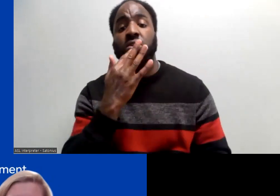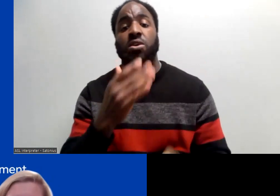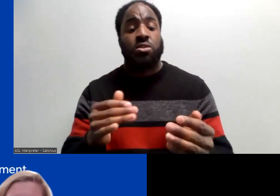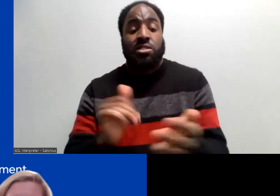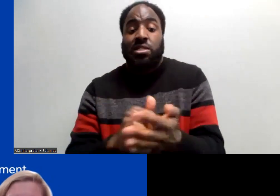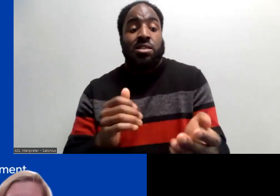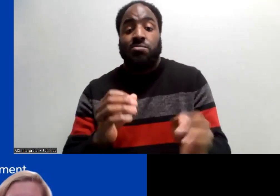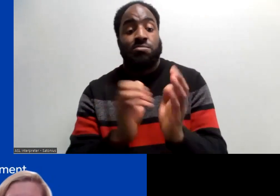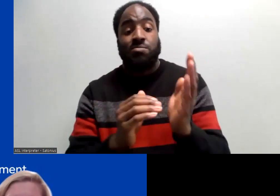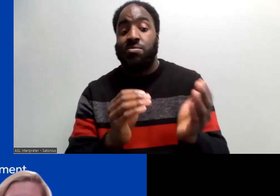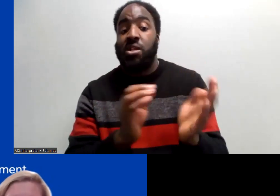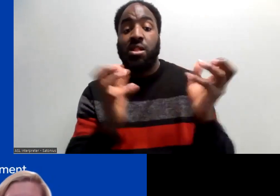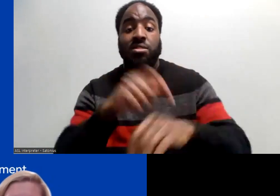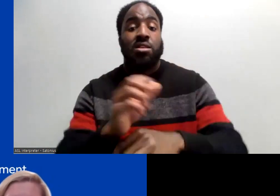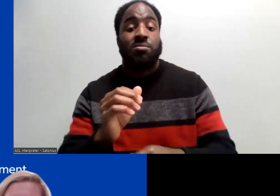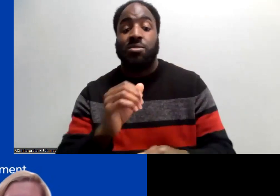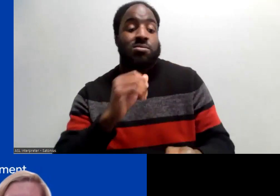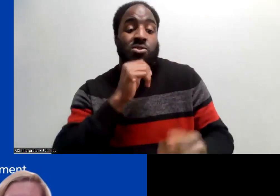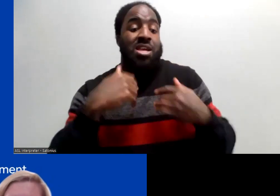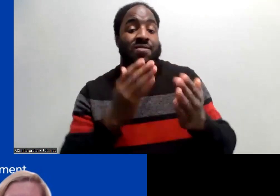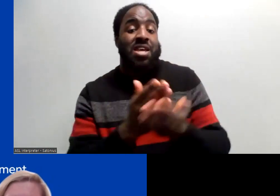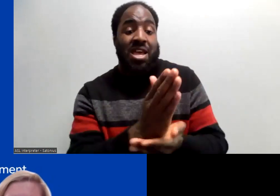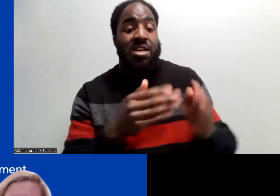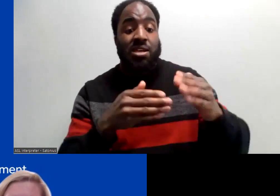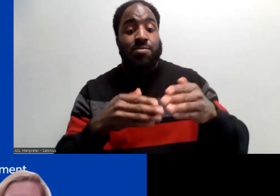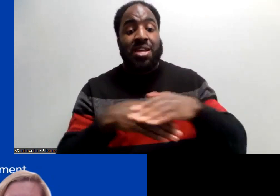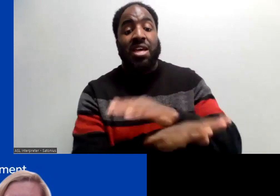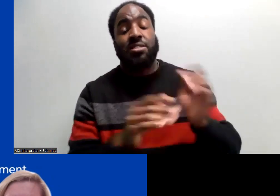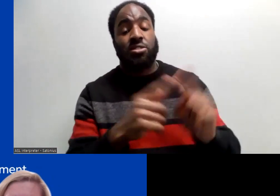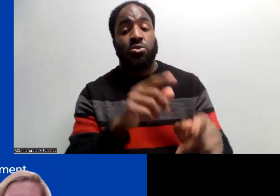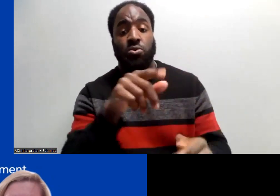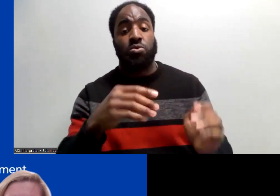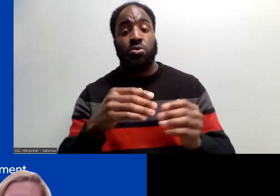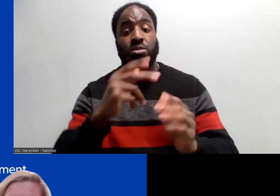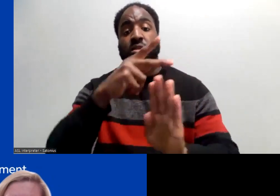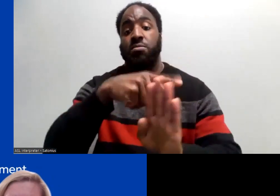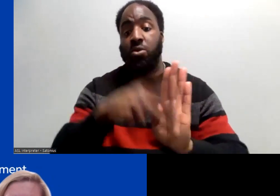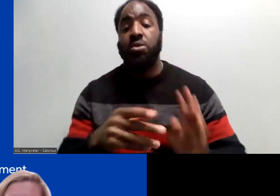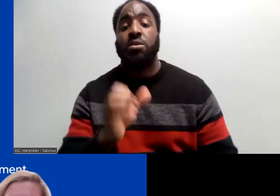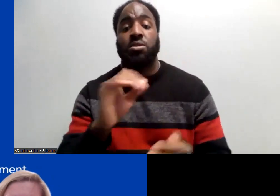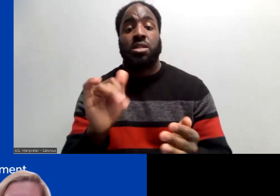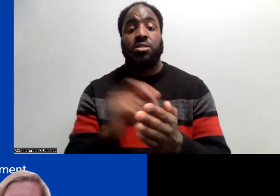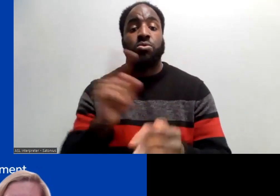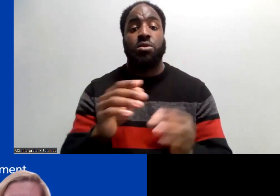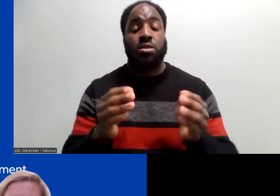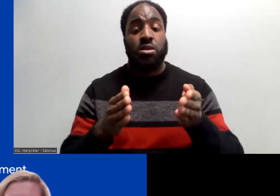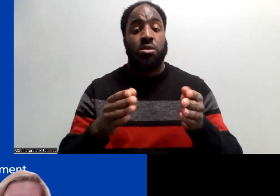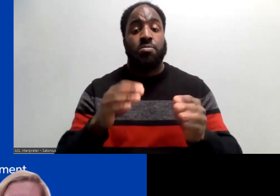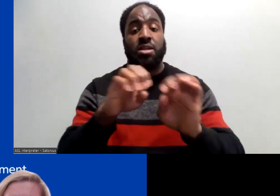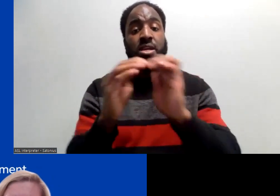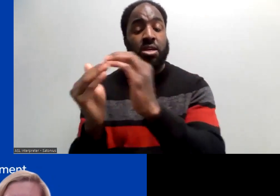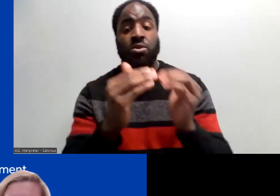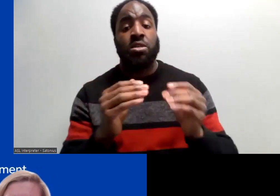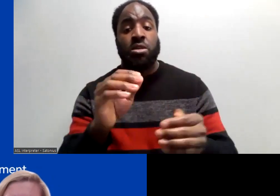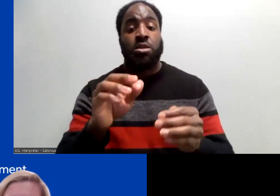accessing these services and support. So that's where this caregiver equity roadmap comes into play. And we really need to think about